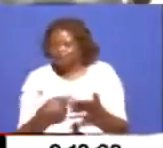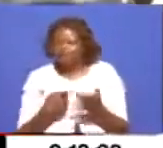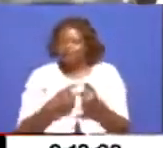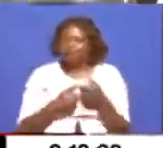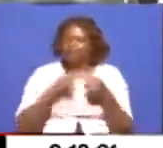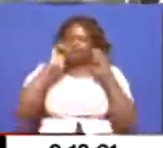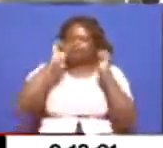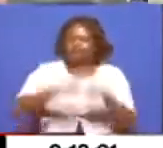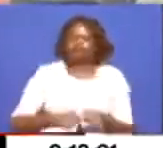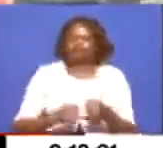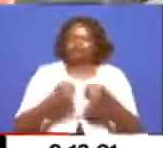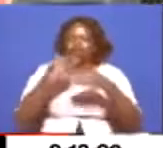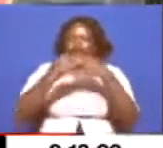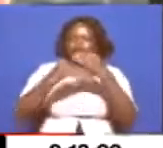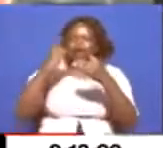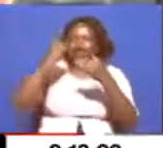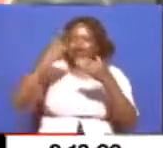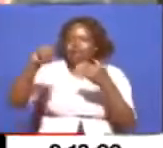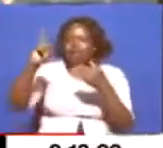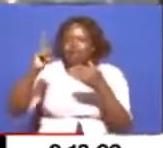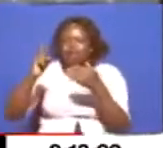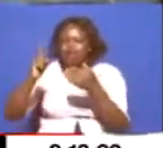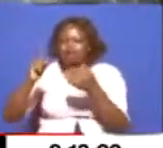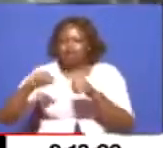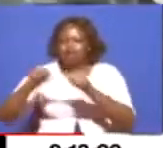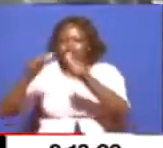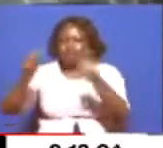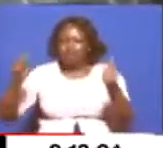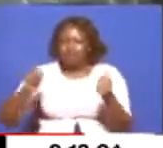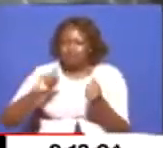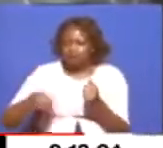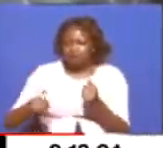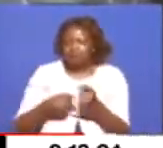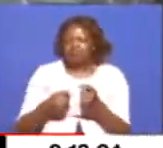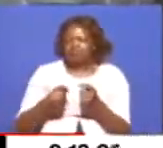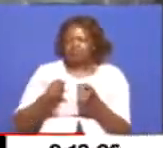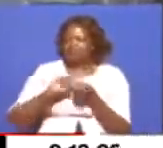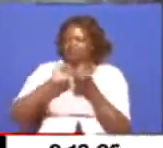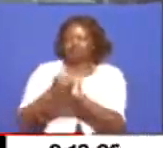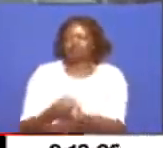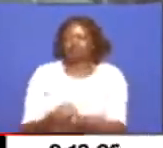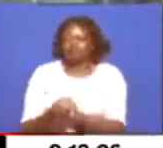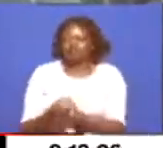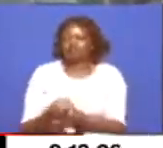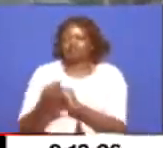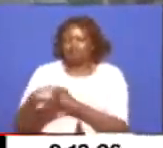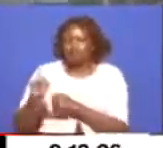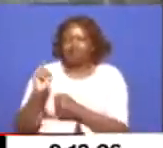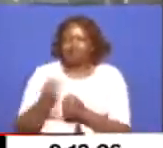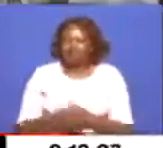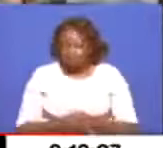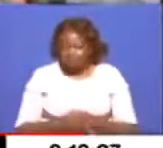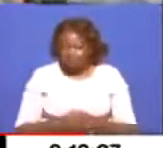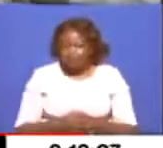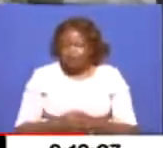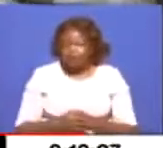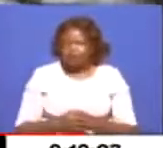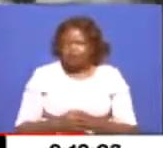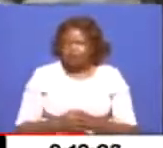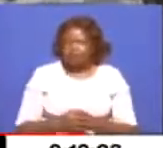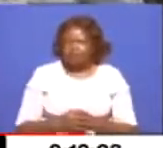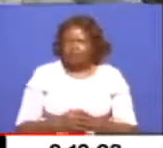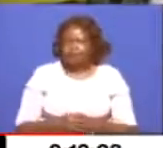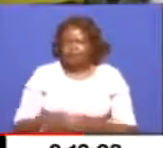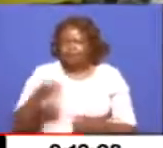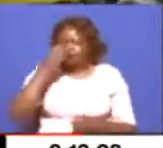to build on what went right and we are able to correct on what went wrong. Ruto